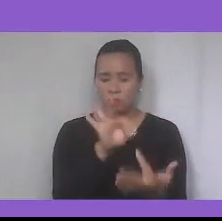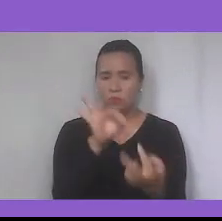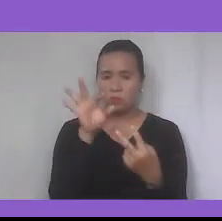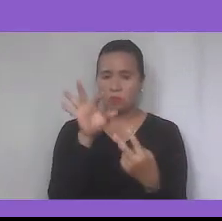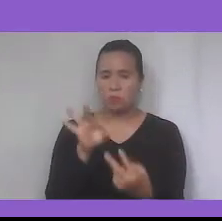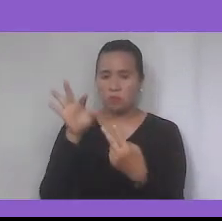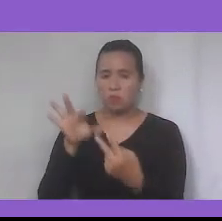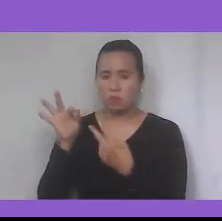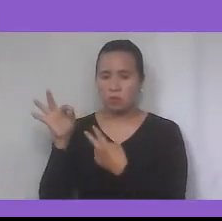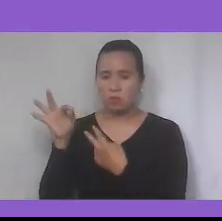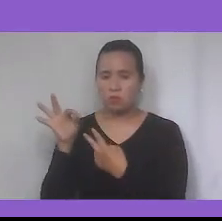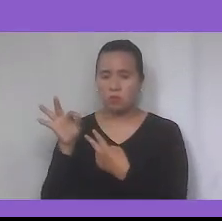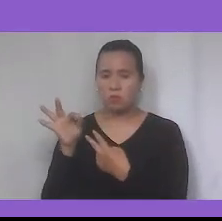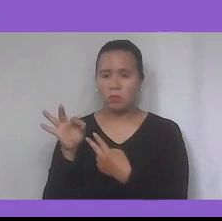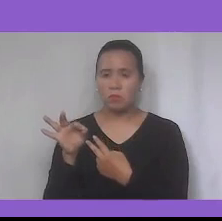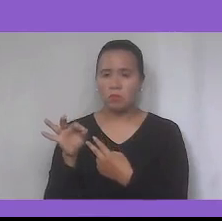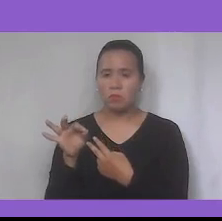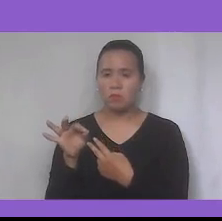na